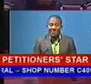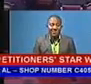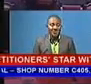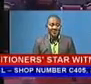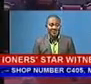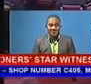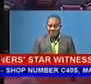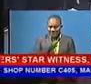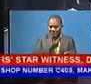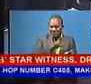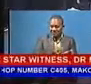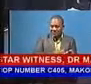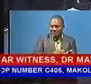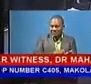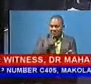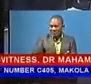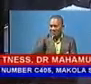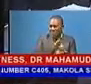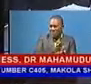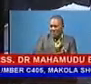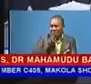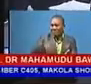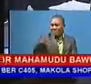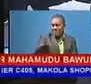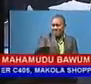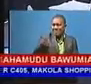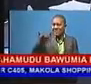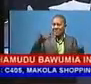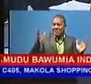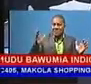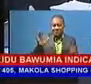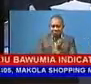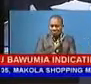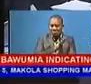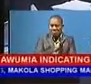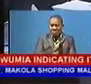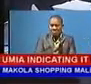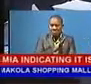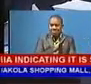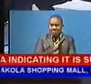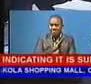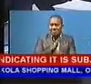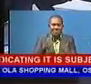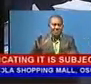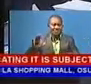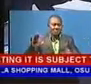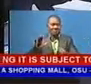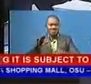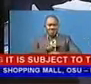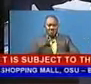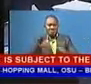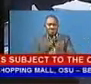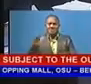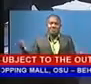the exhibit has been tendered in hard copy. That is sufficient for the purpose of this proceeding.